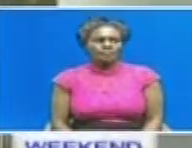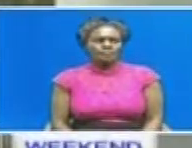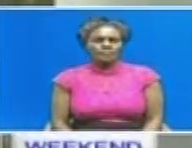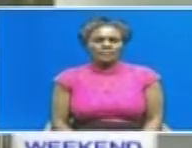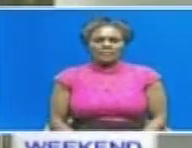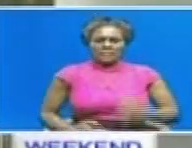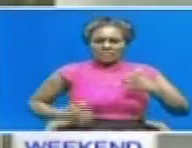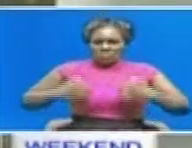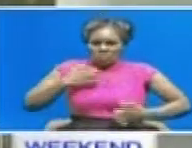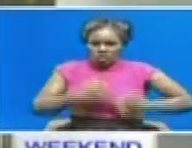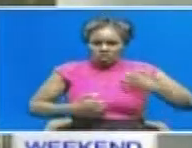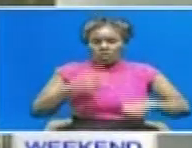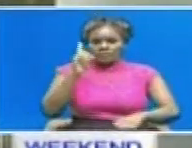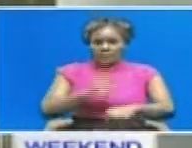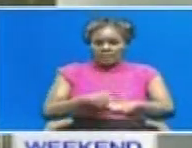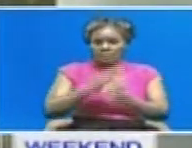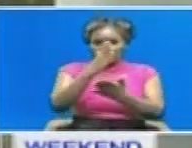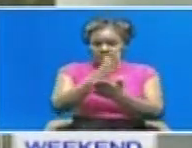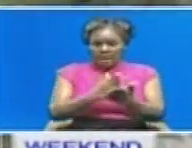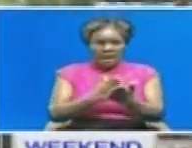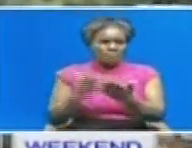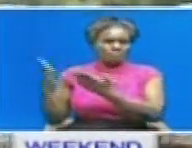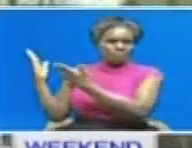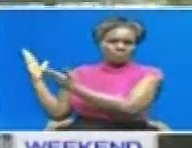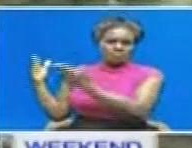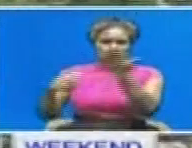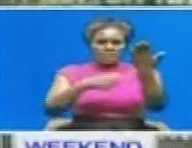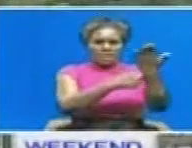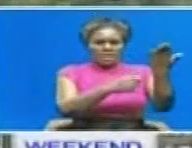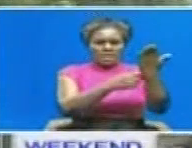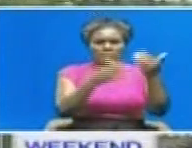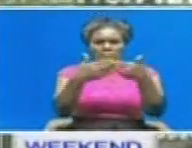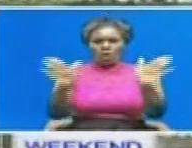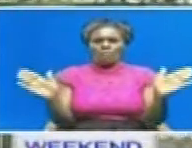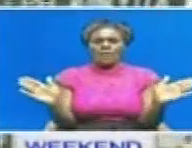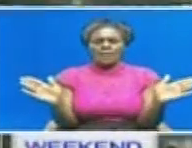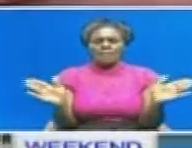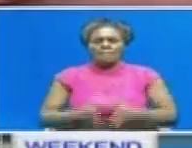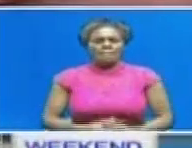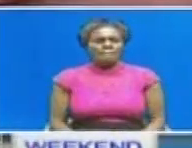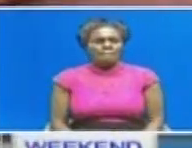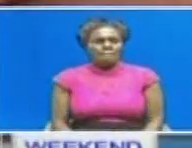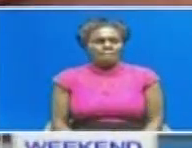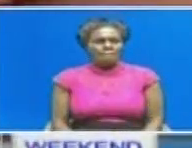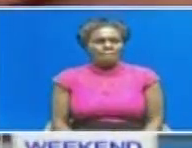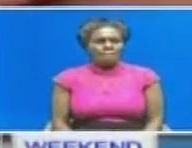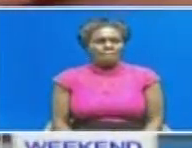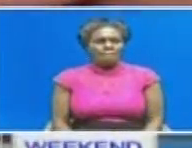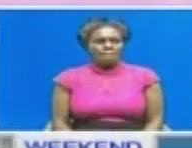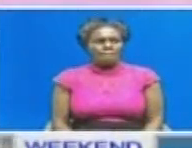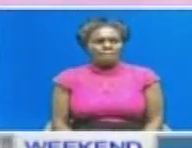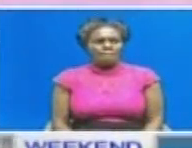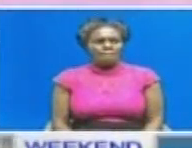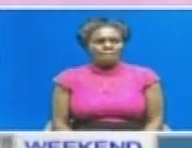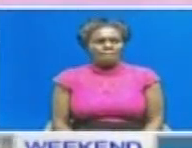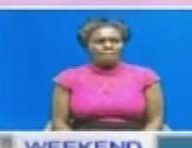An emotional moment for some as the monument bearing the names of the slain civilians was unveiled. Her son, the late James